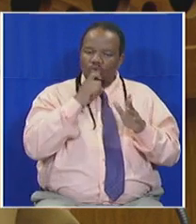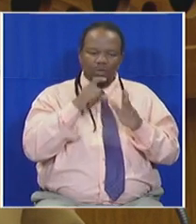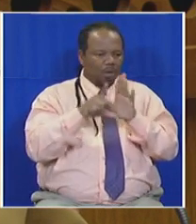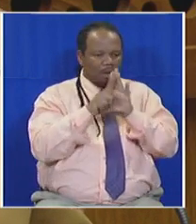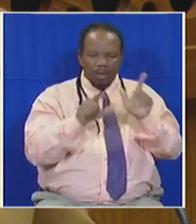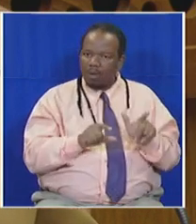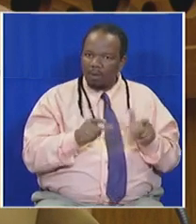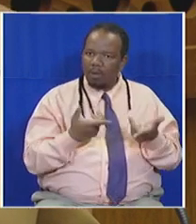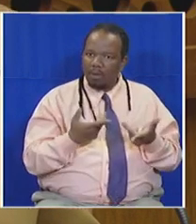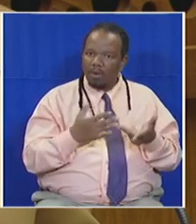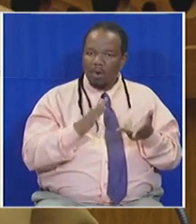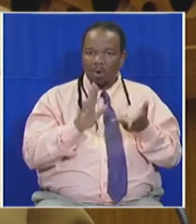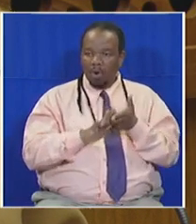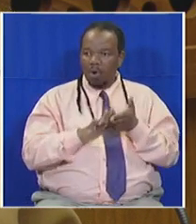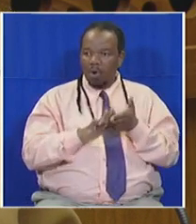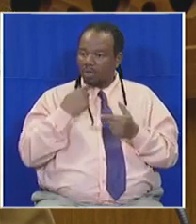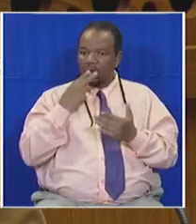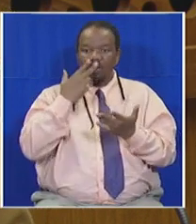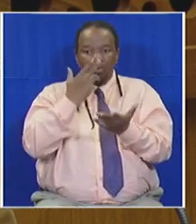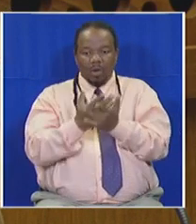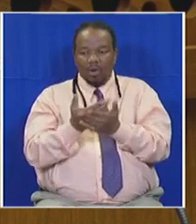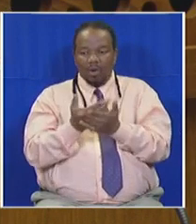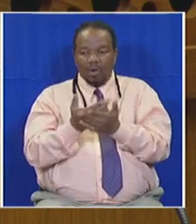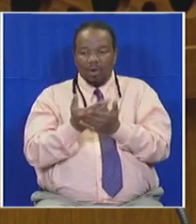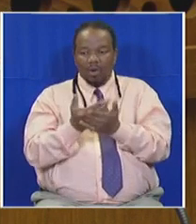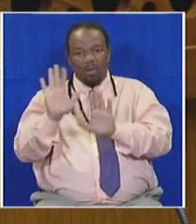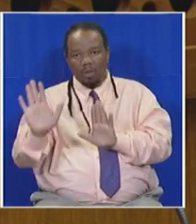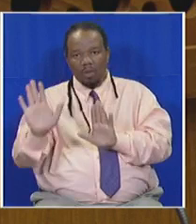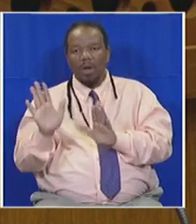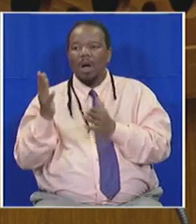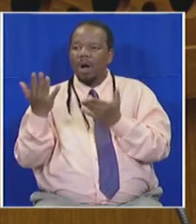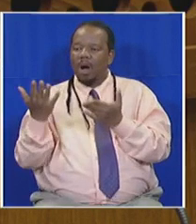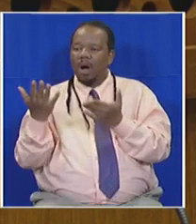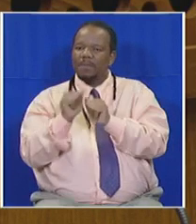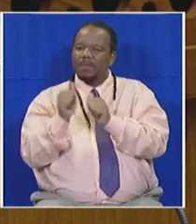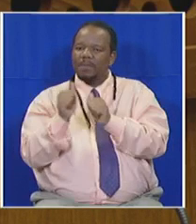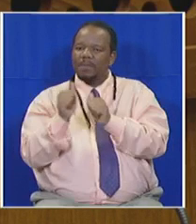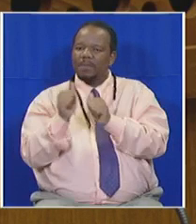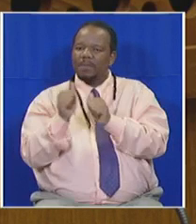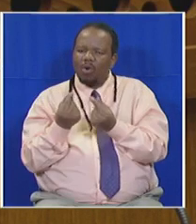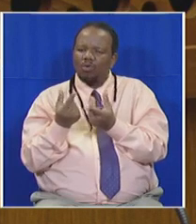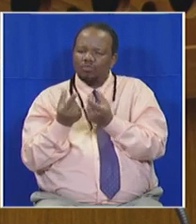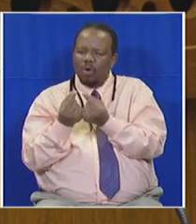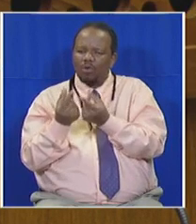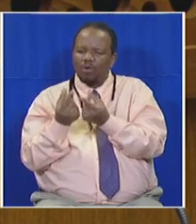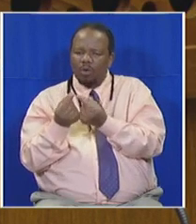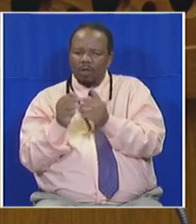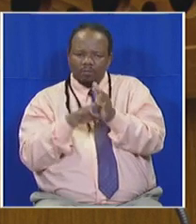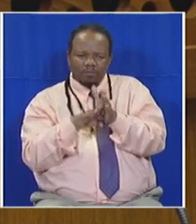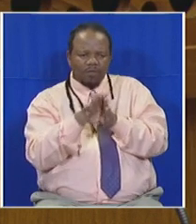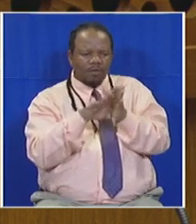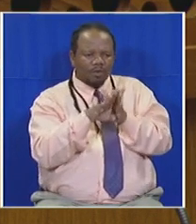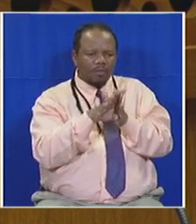existence by declarations. It has to be built brick by brick, institution by institution,